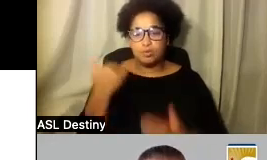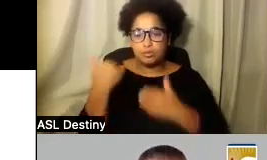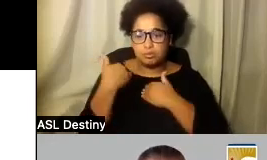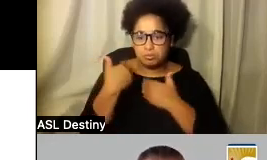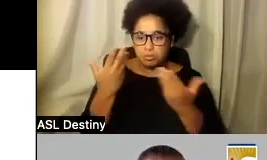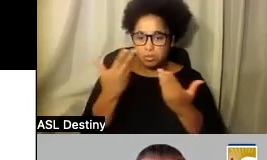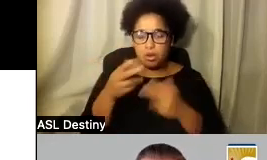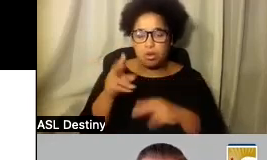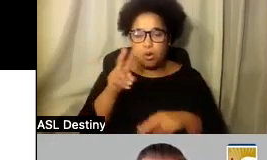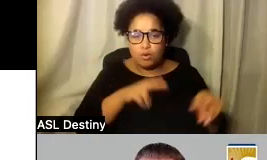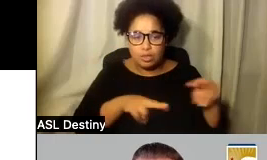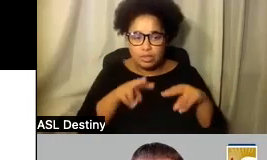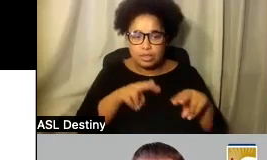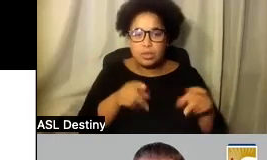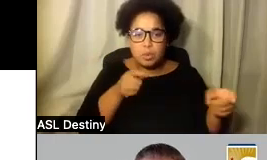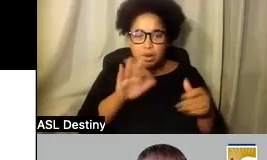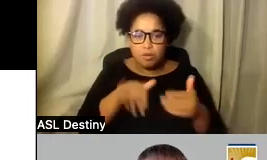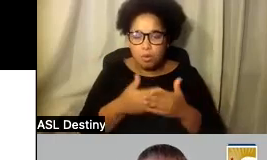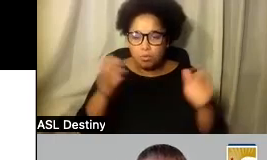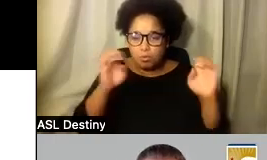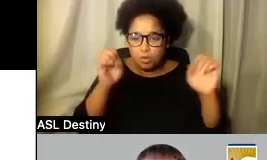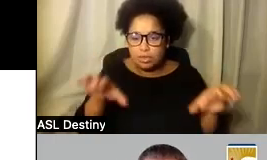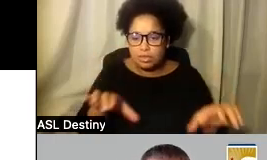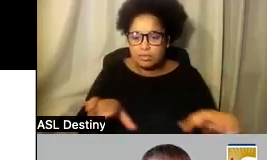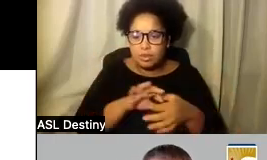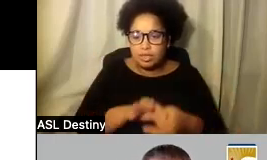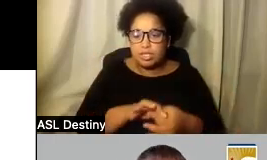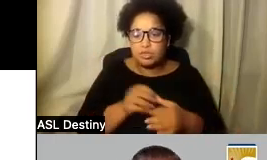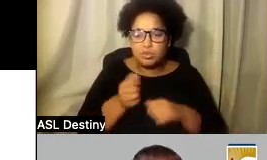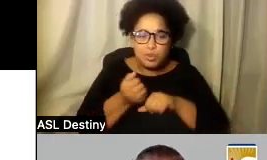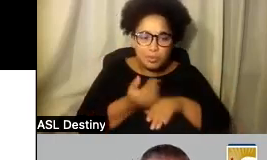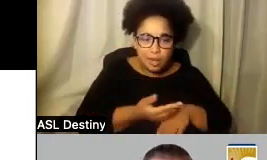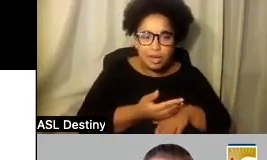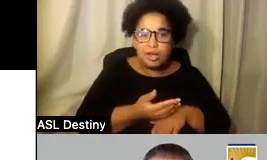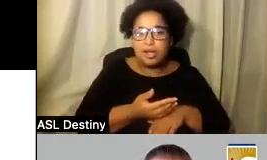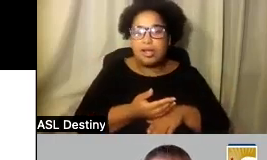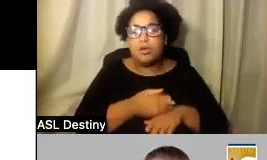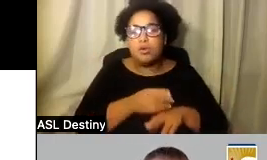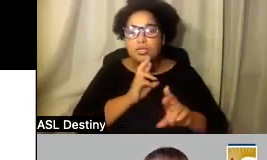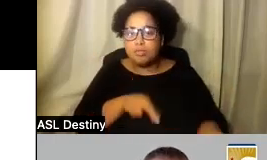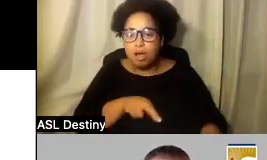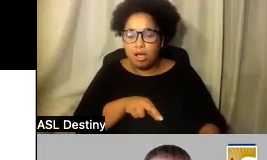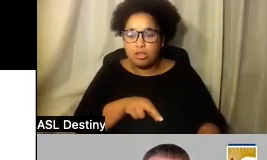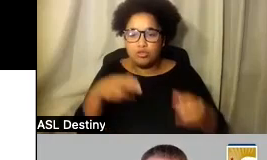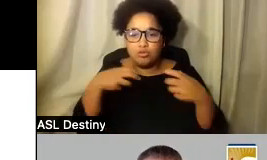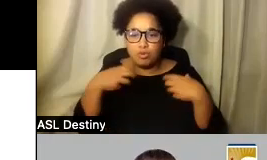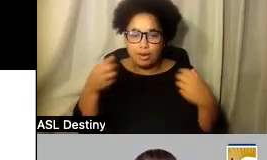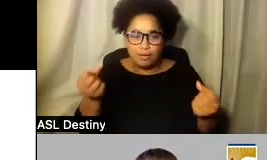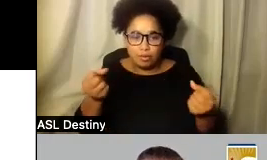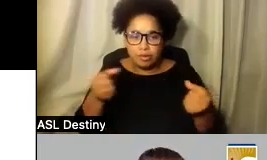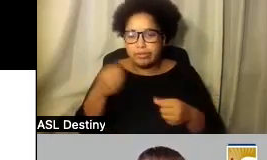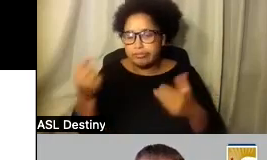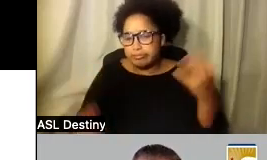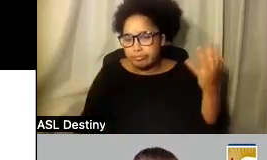and coordinating pretty much all emergency activities in regards to preparedness, response, recovery, et cetera.